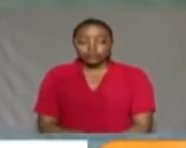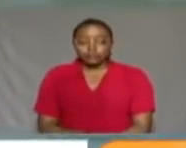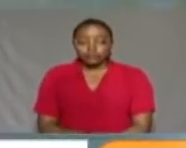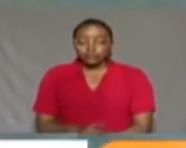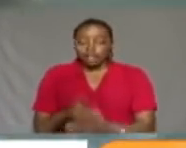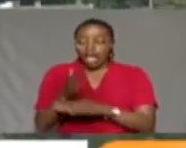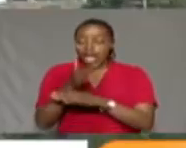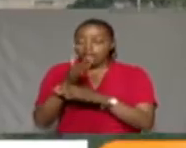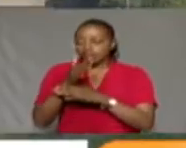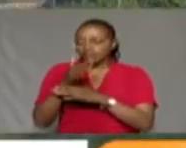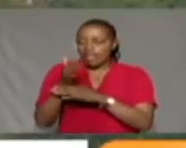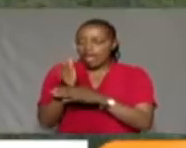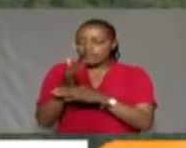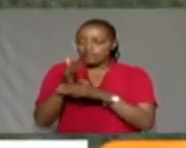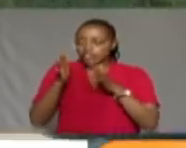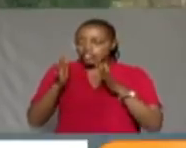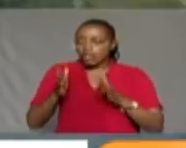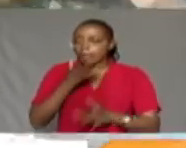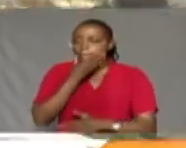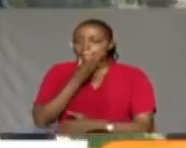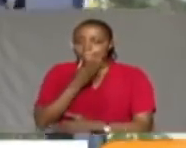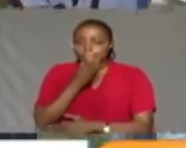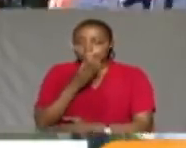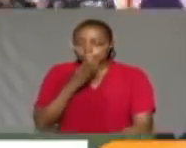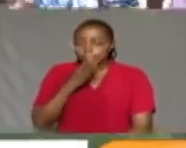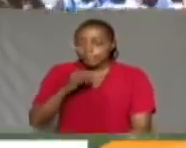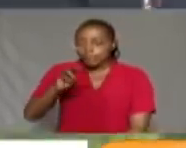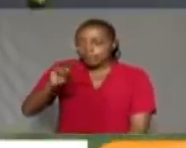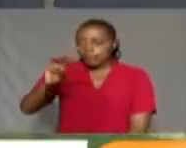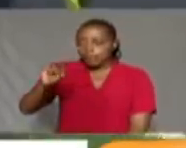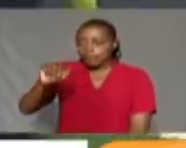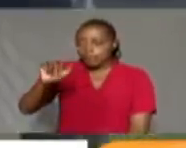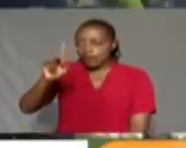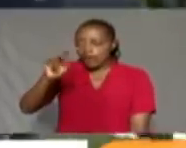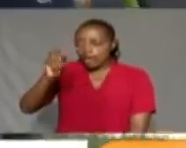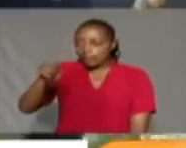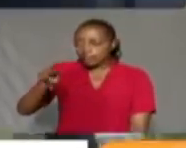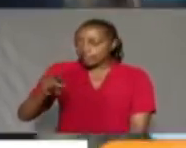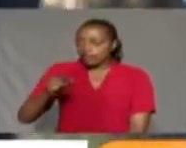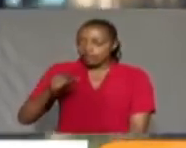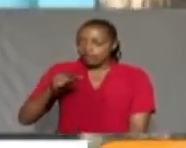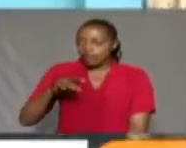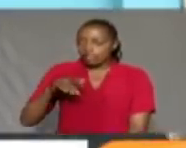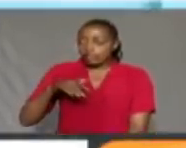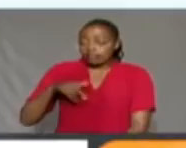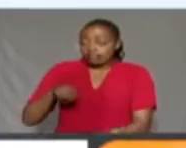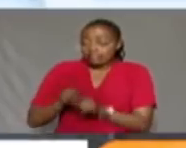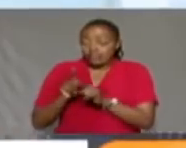A fisherman identified as Makame Hamadi has just been brought in unconscious.